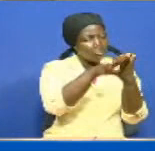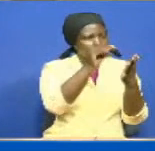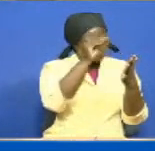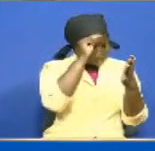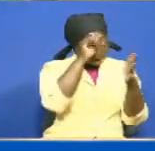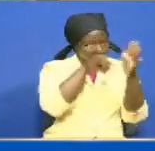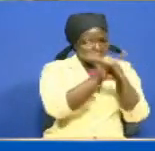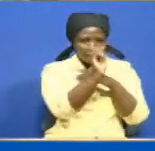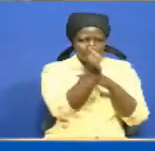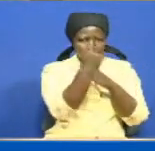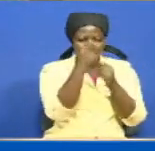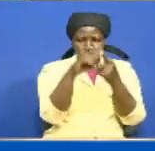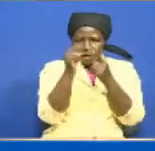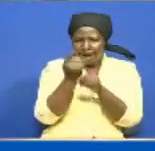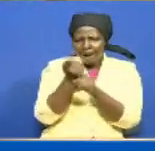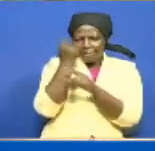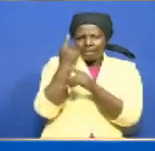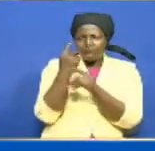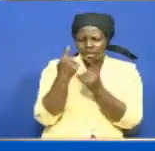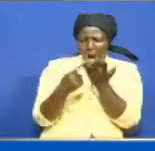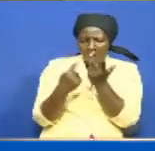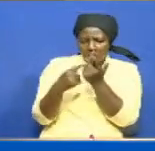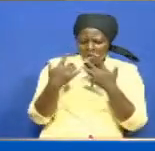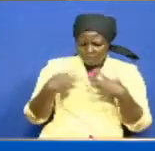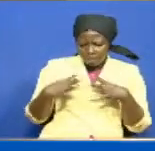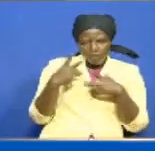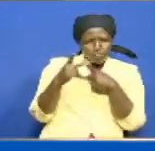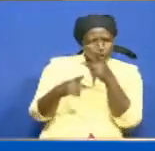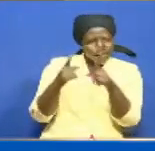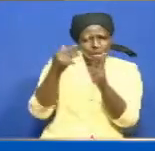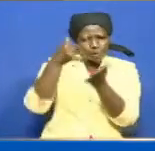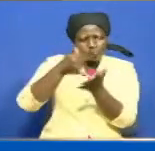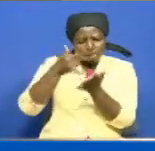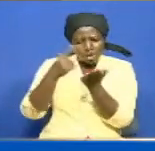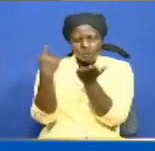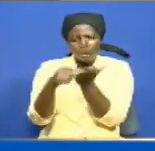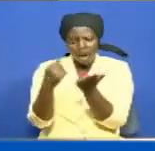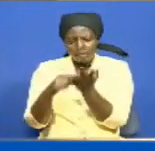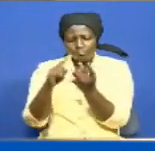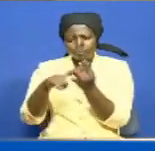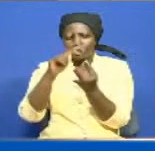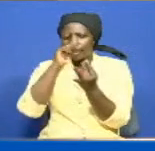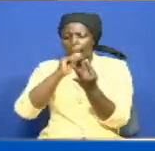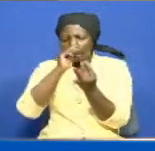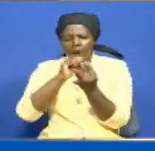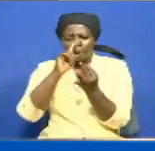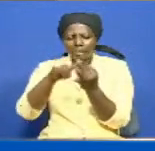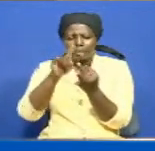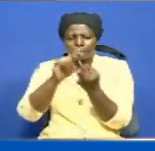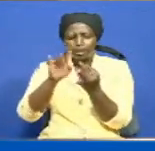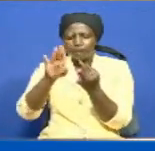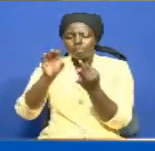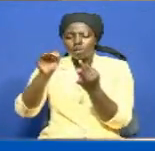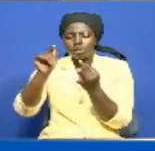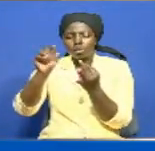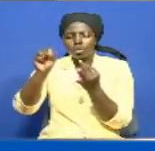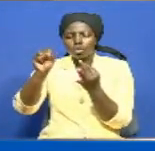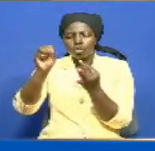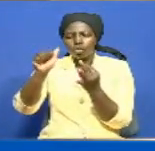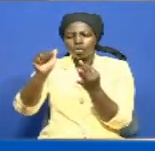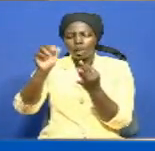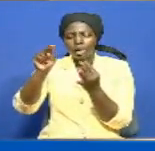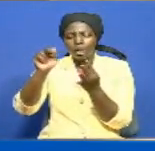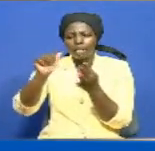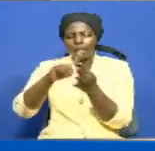understand the census process, including Uganda, Tanzania, Botswana,